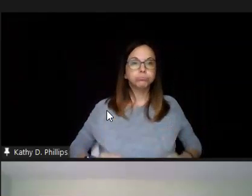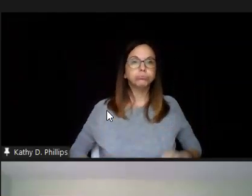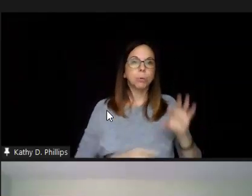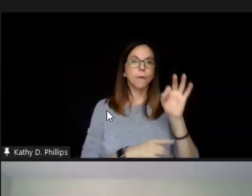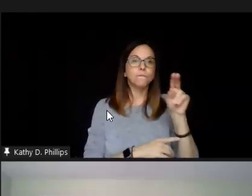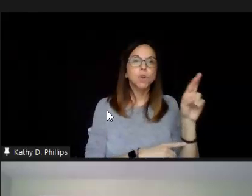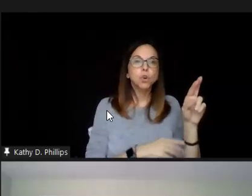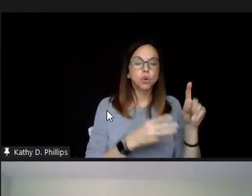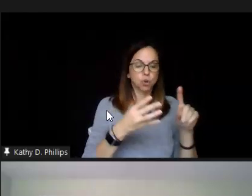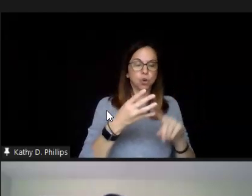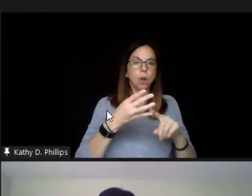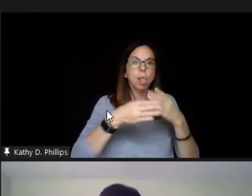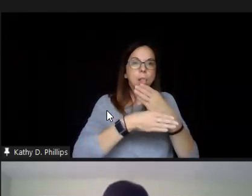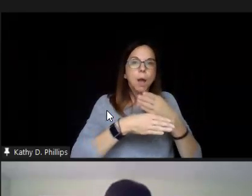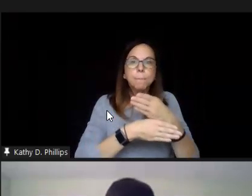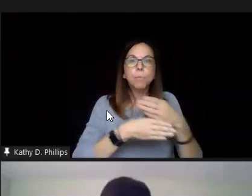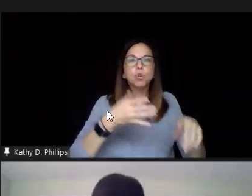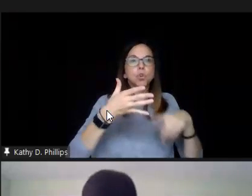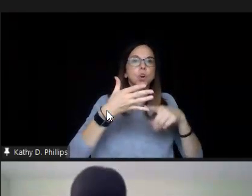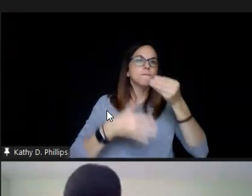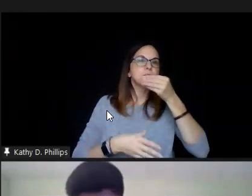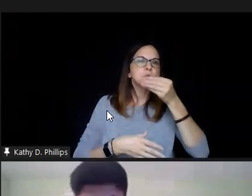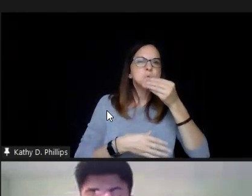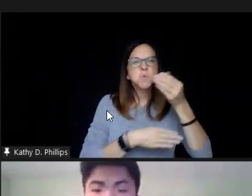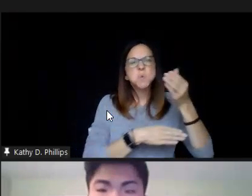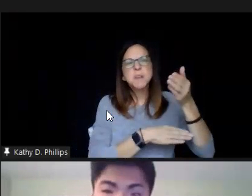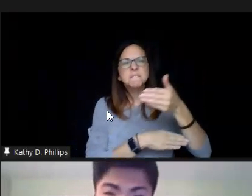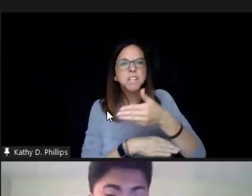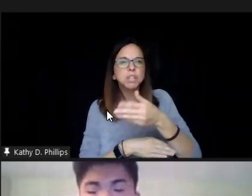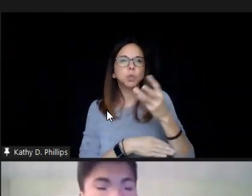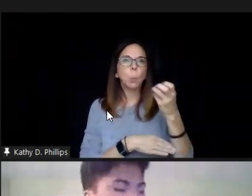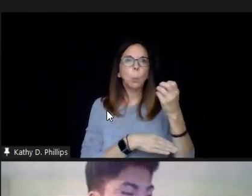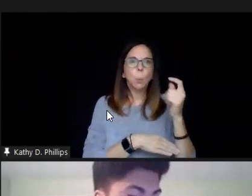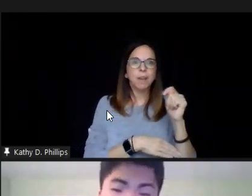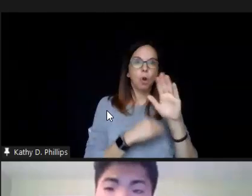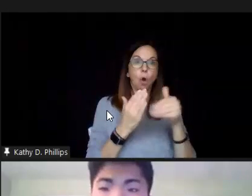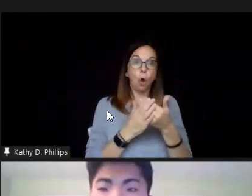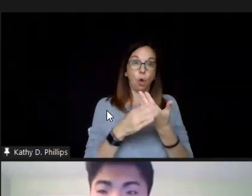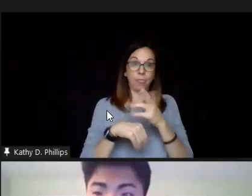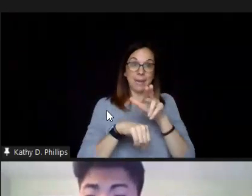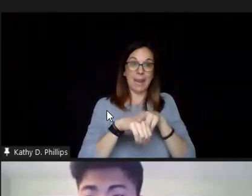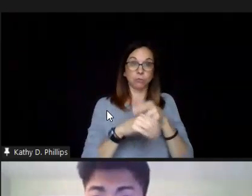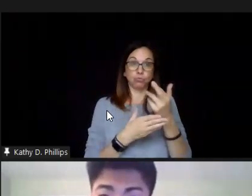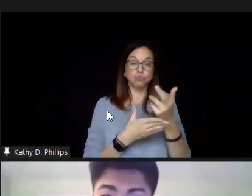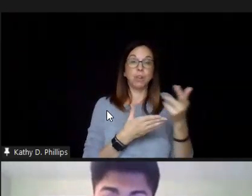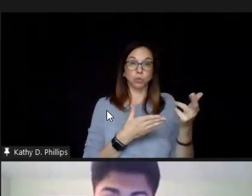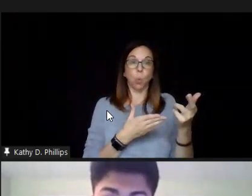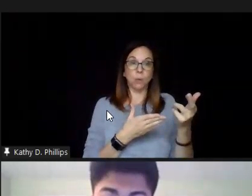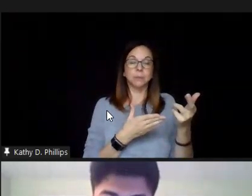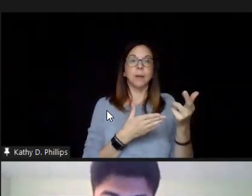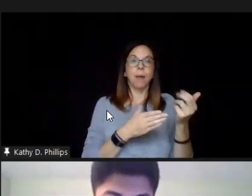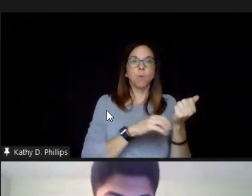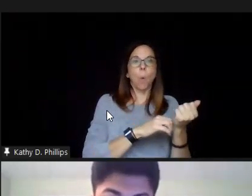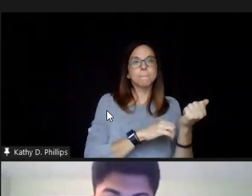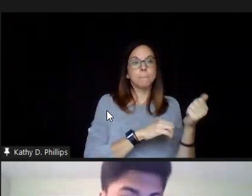food. We can think of things like fish or wheat. All of those natural resources are coming